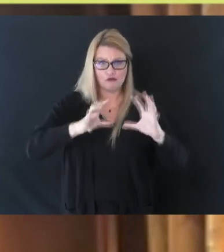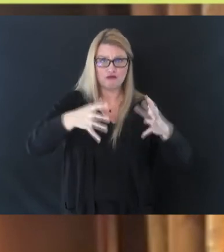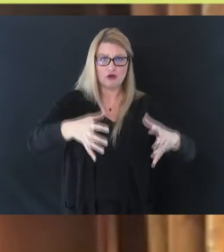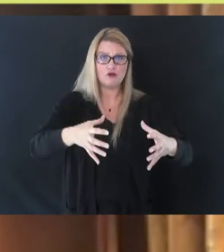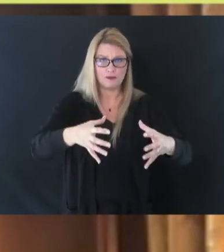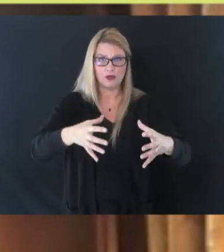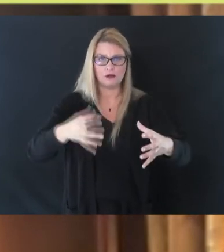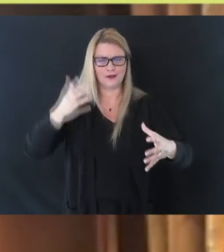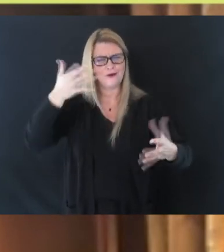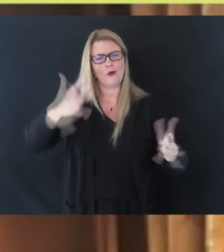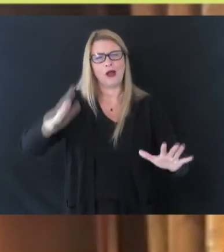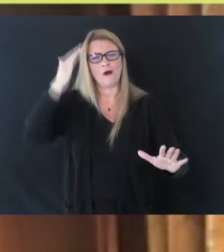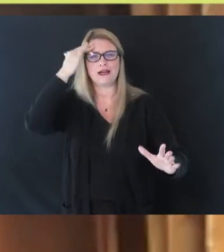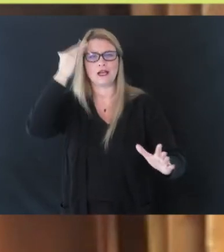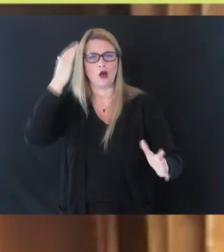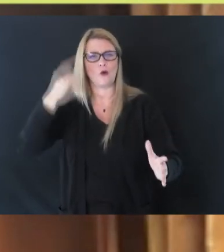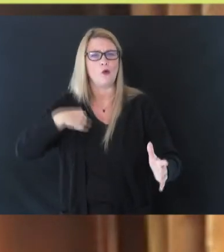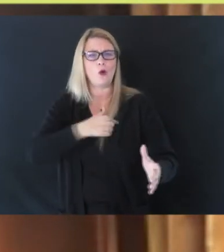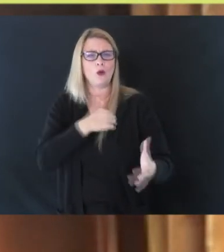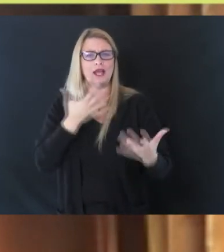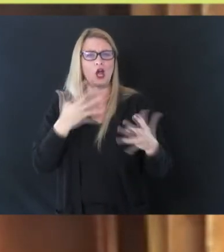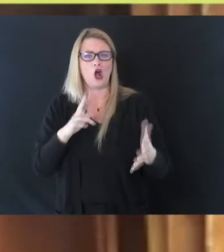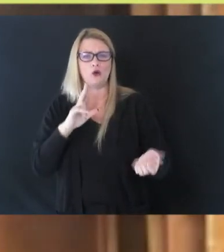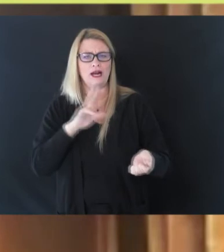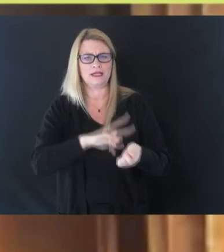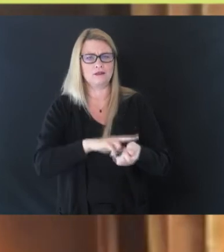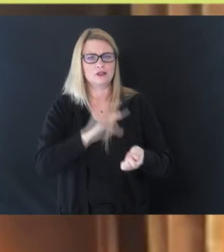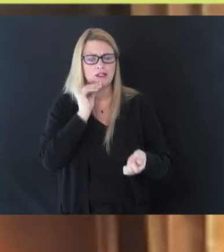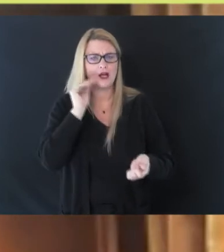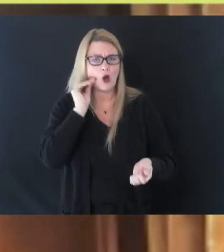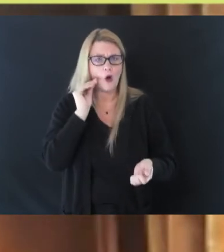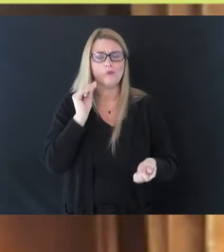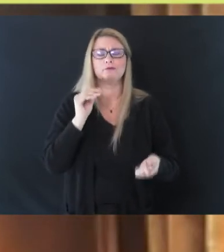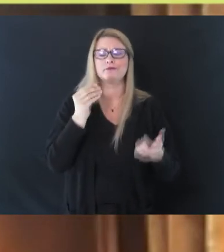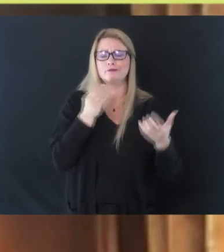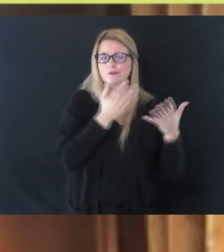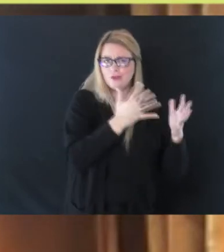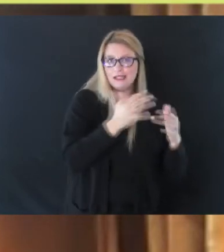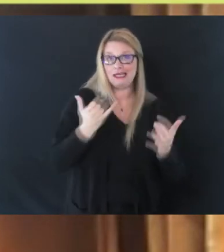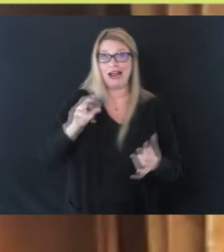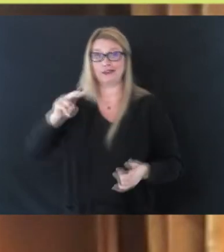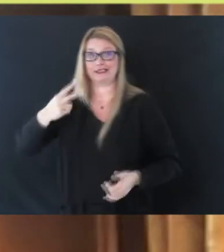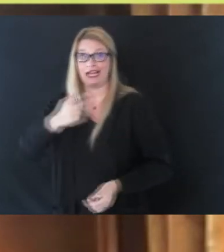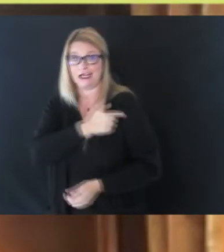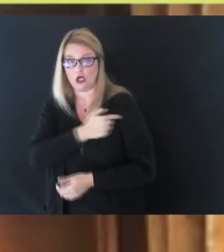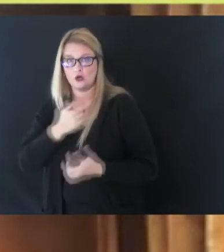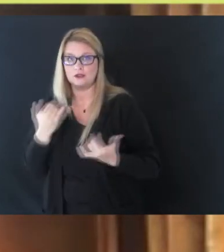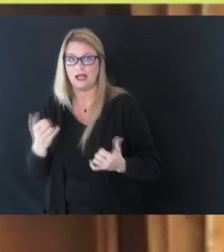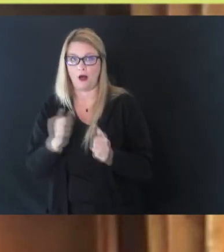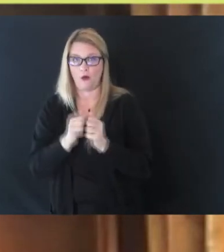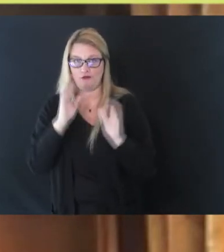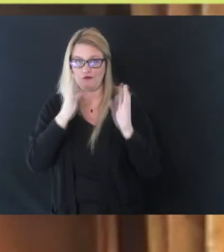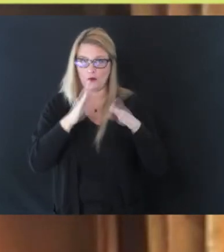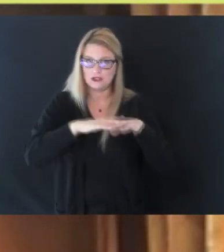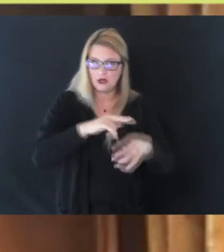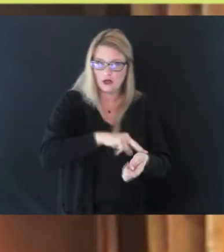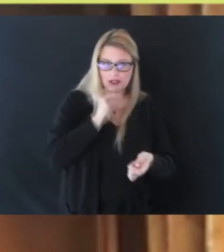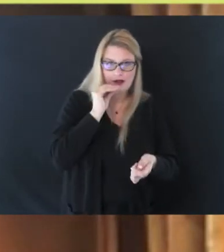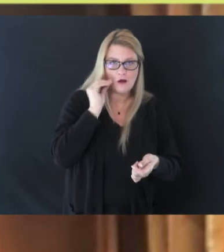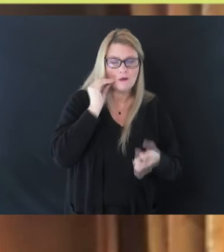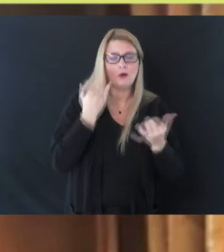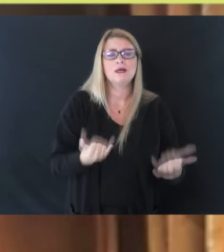the first to immunize nursing home residents with the first dose and now with the second dose. We are seeing a reduction in